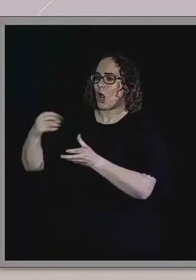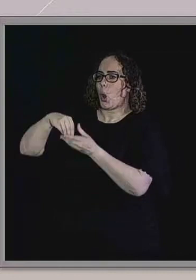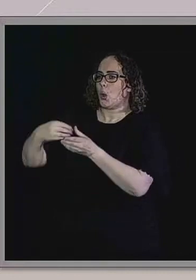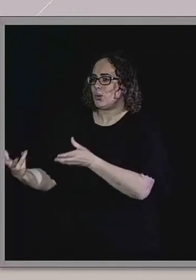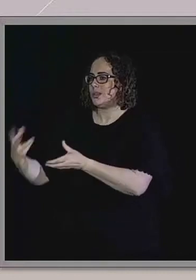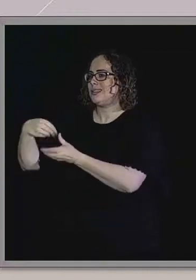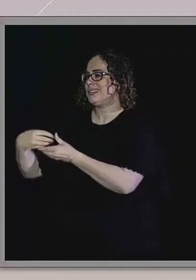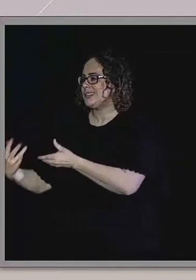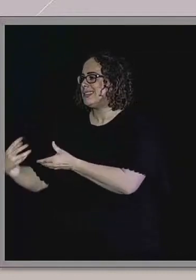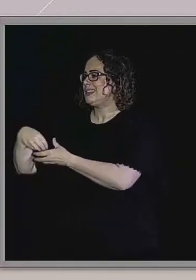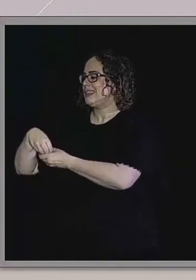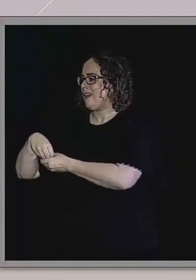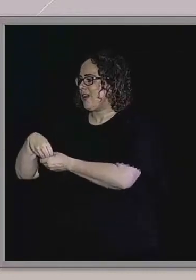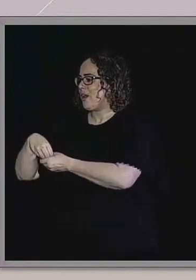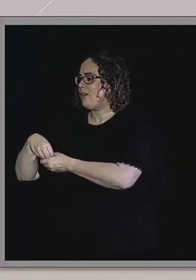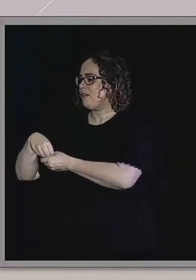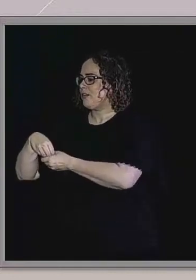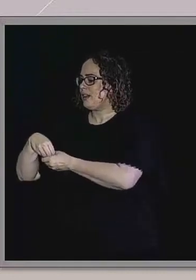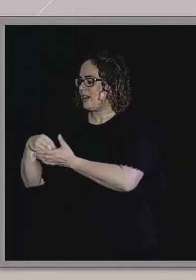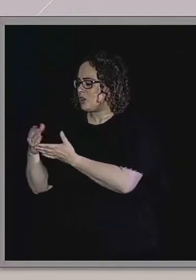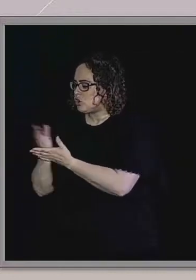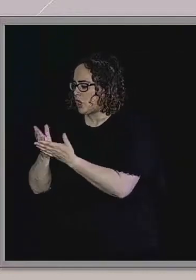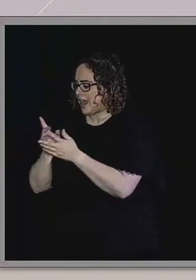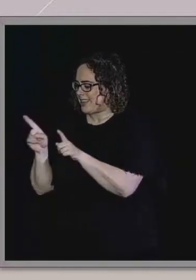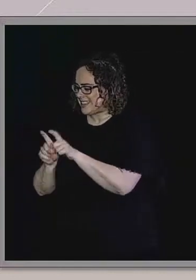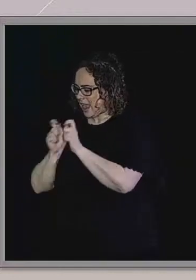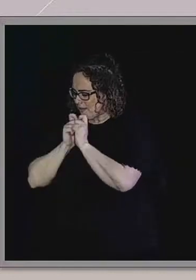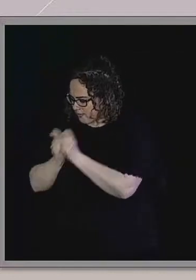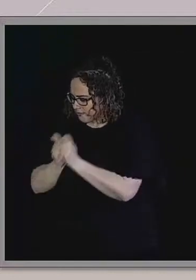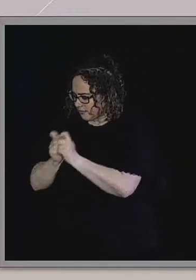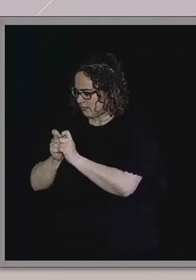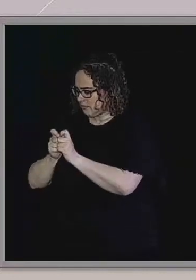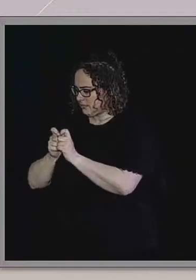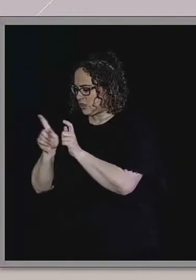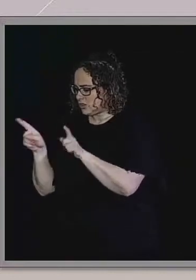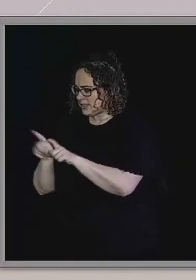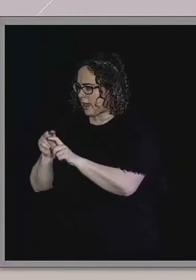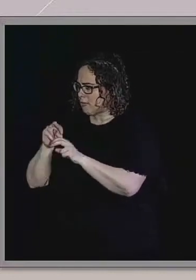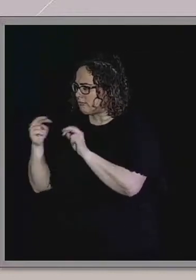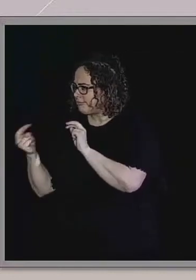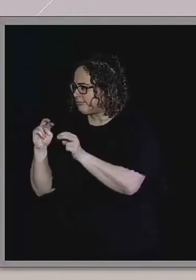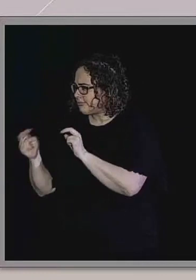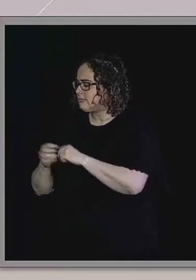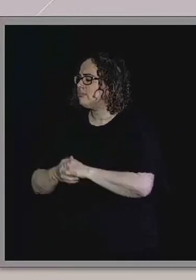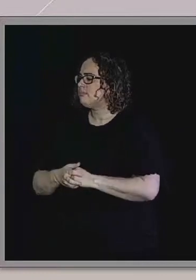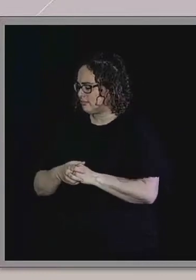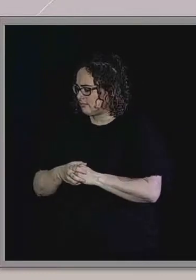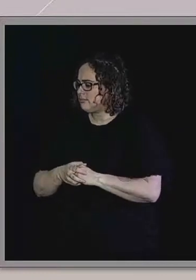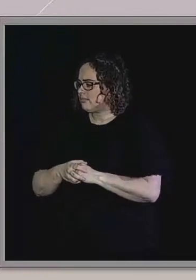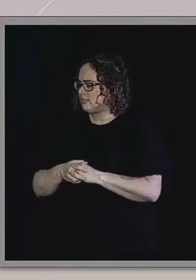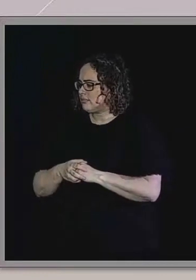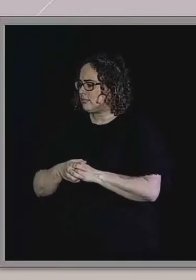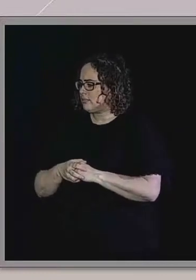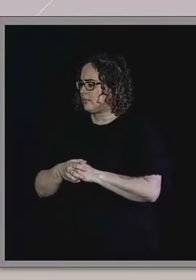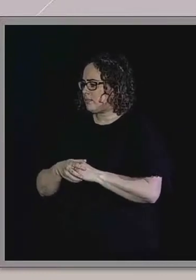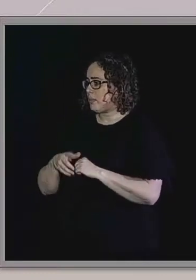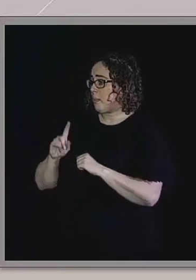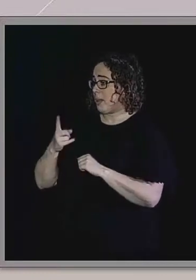same shares the same views. But there's one solution as well to fixing up all of our problems as well,